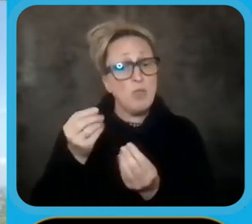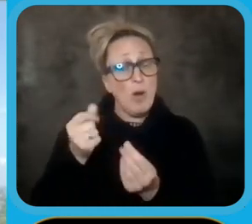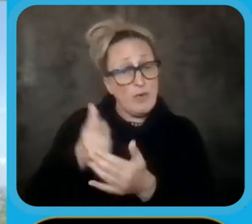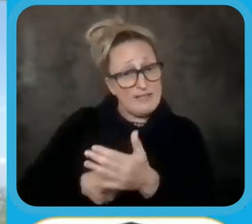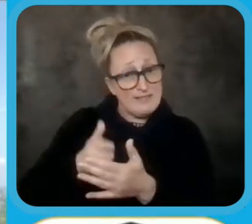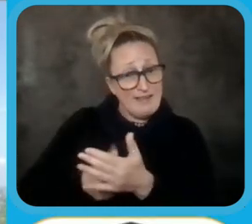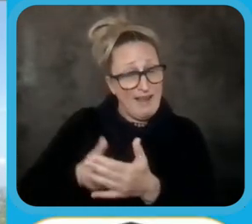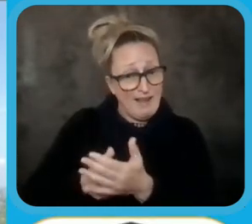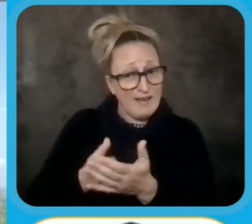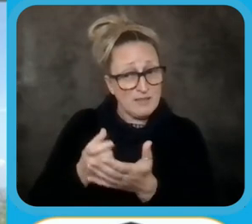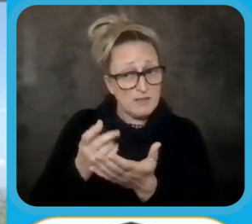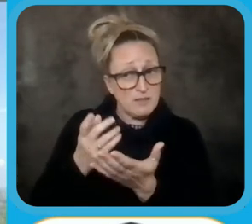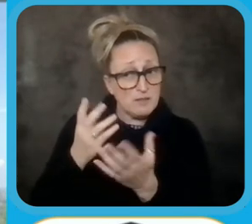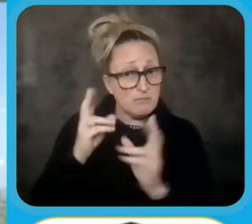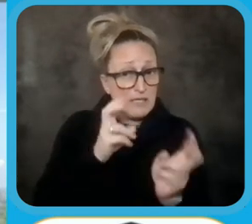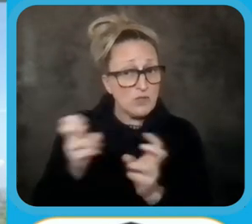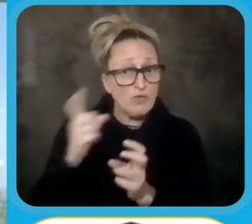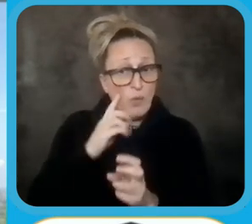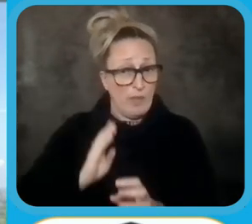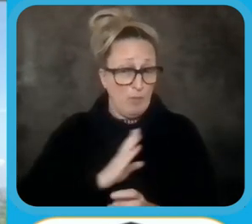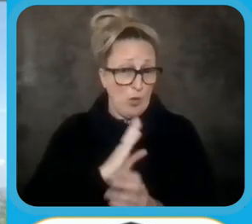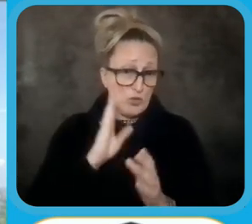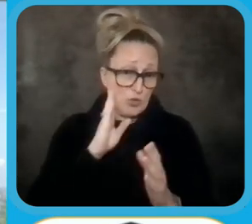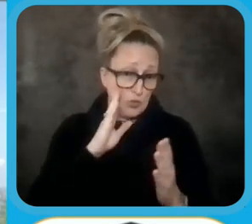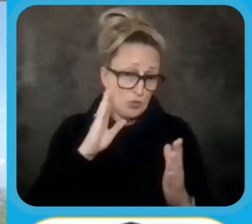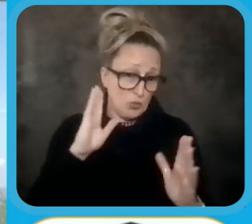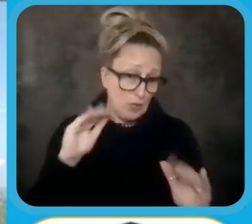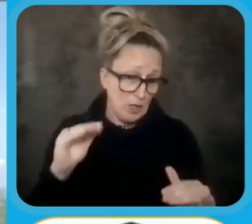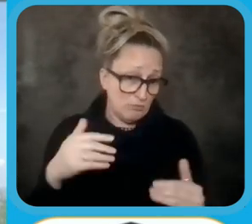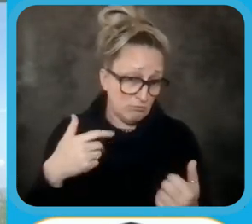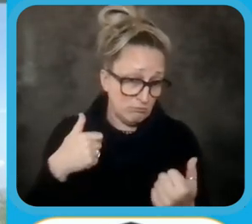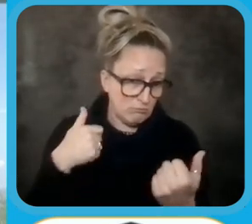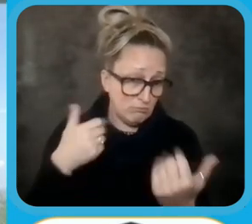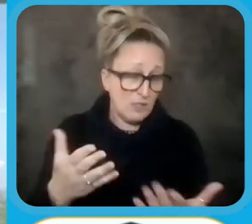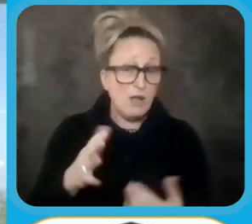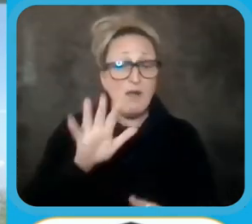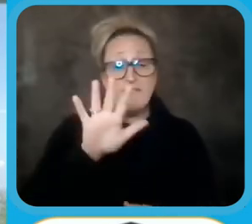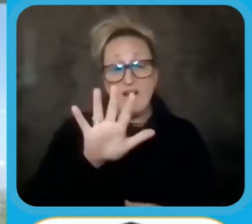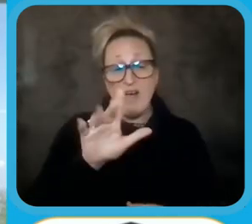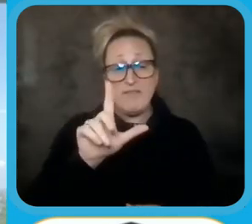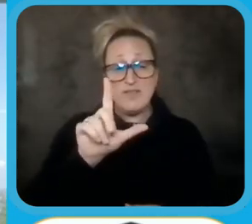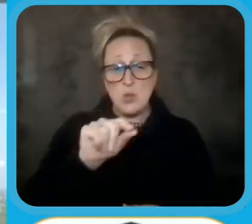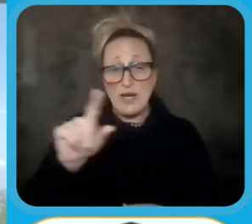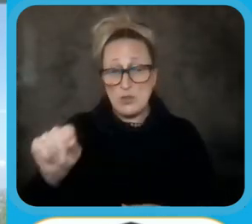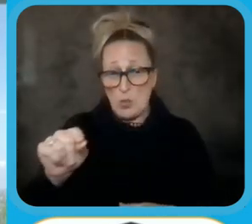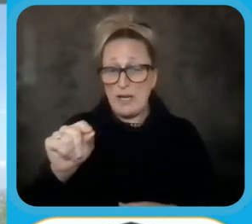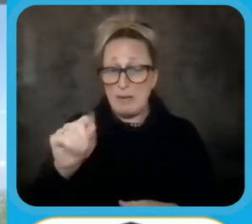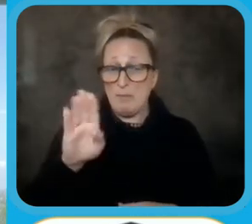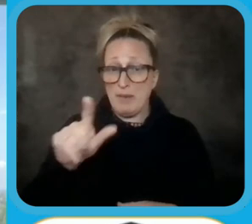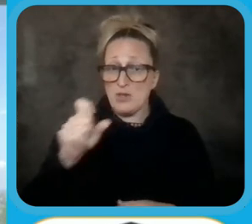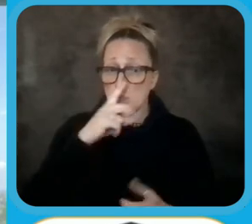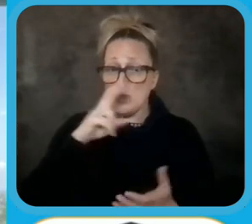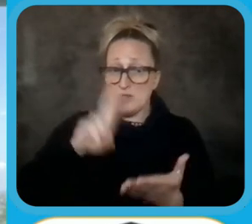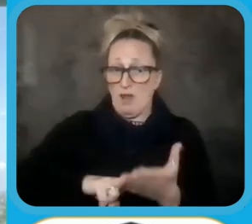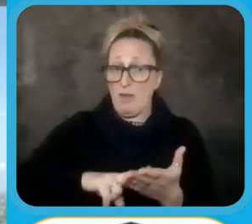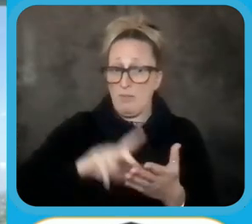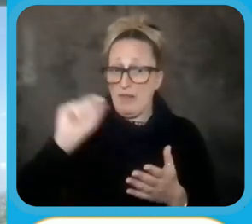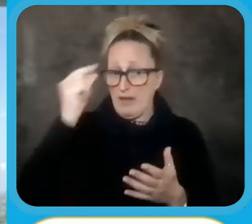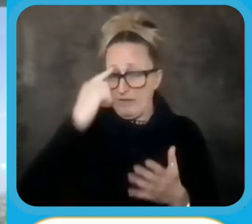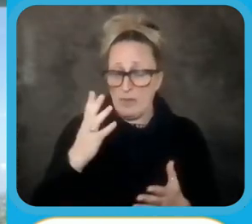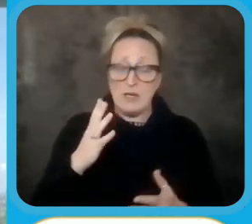board to address. At least 5 2020 bills were signed by the governor, including